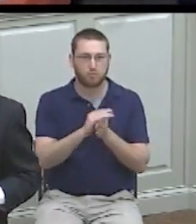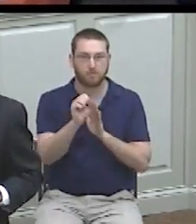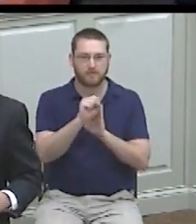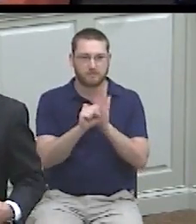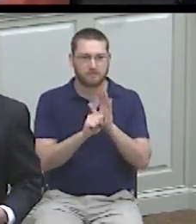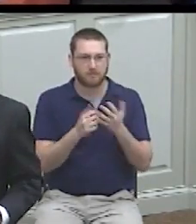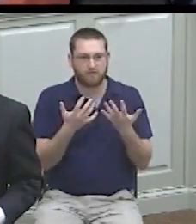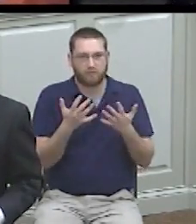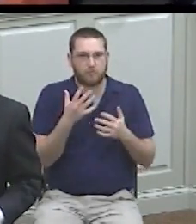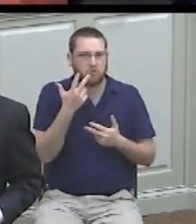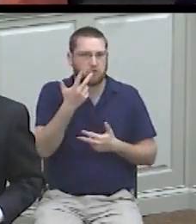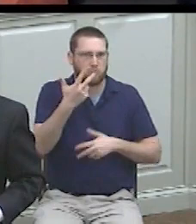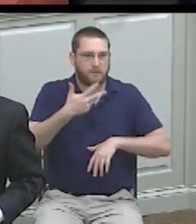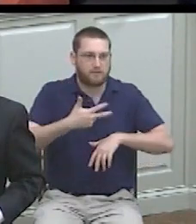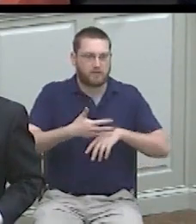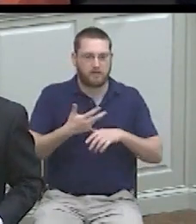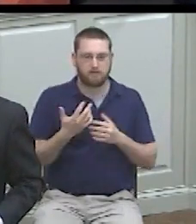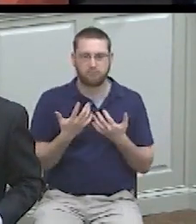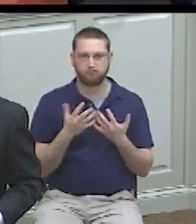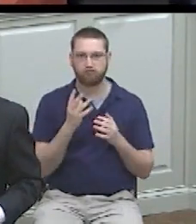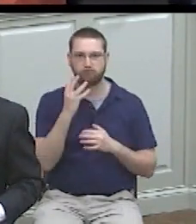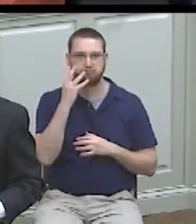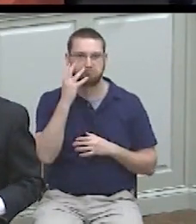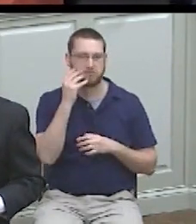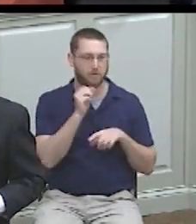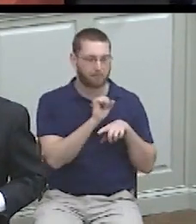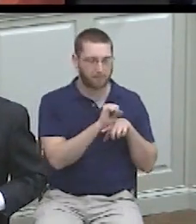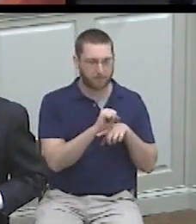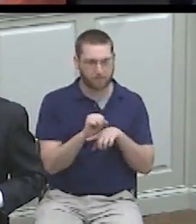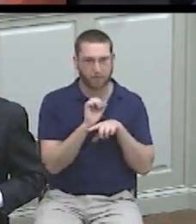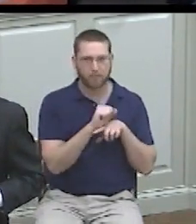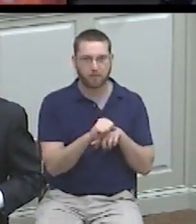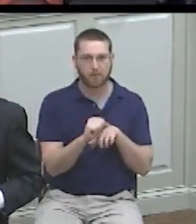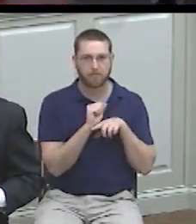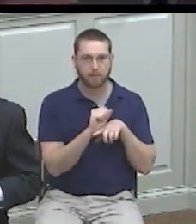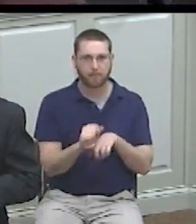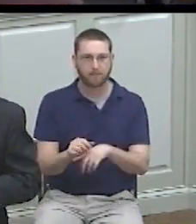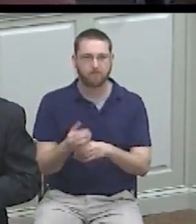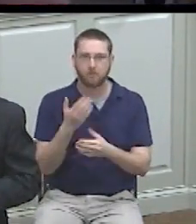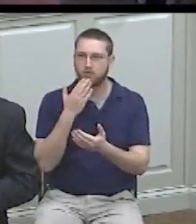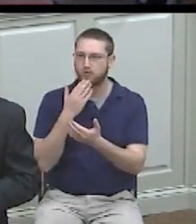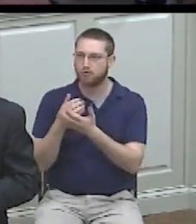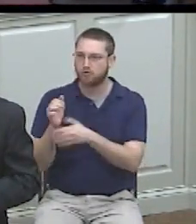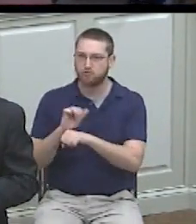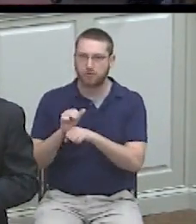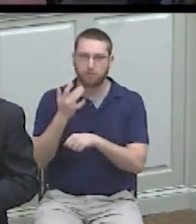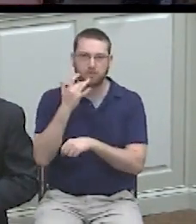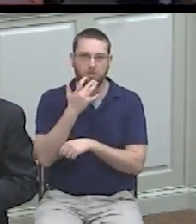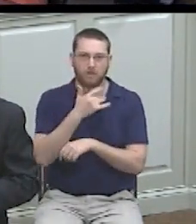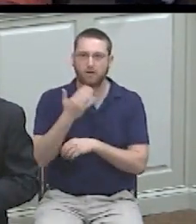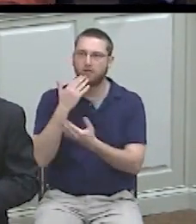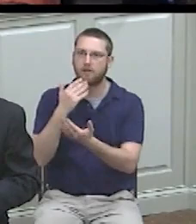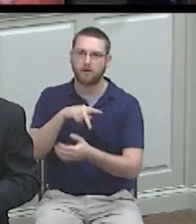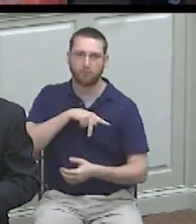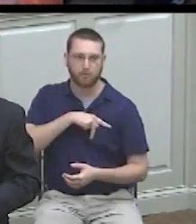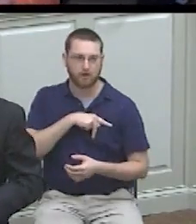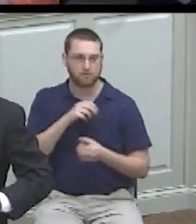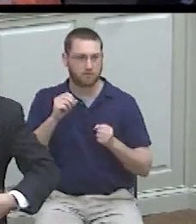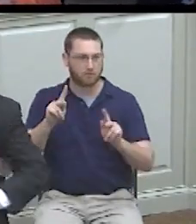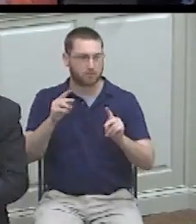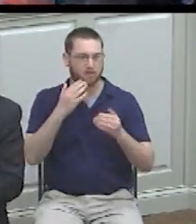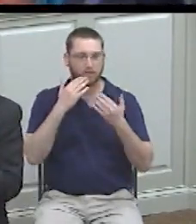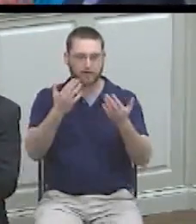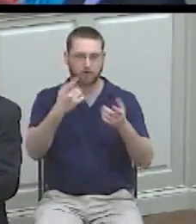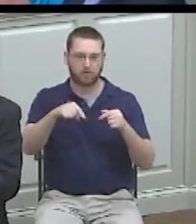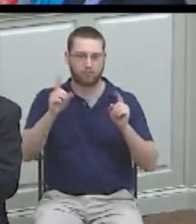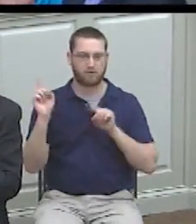this now three times definitely sets the bar beyond anything else for us to chase. So good job. Good luck. Thank you, Mayor, for the opportunity. Thank you all for acknowledging our staff.